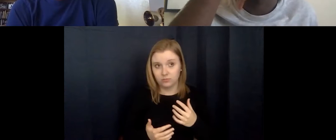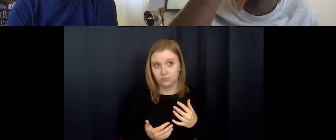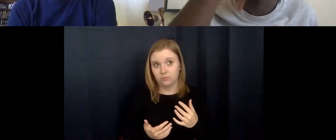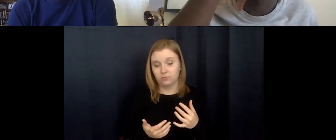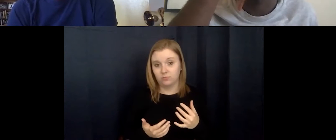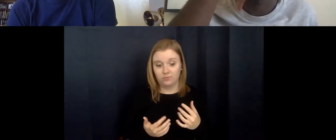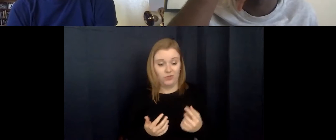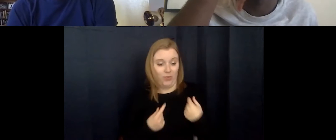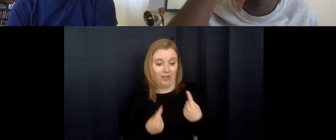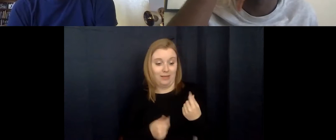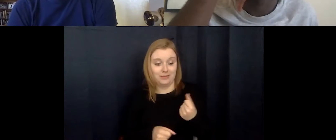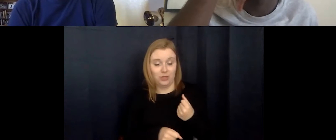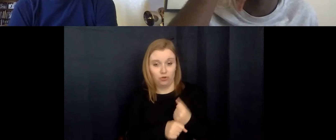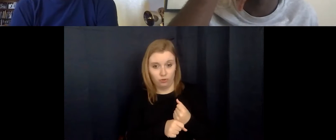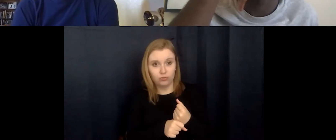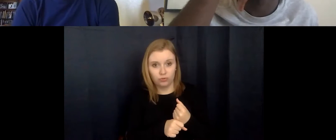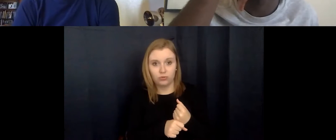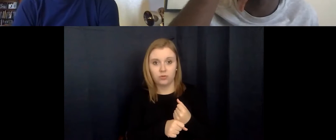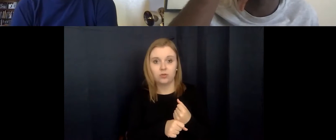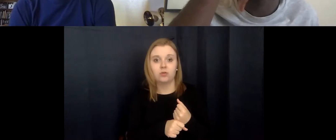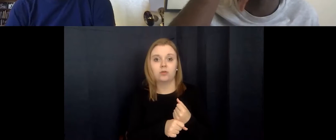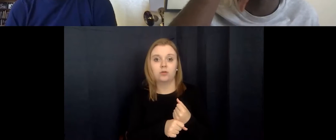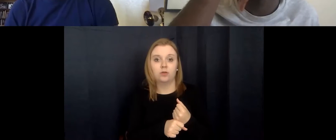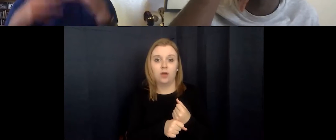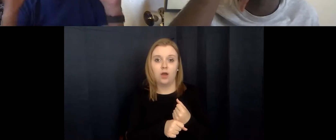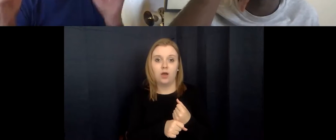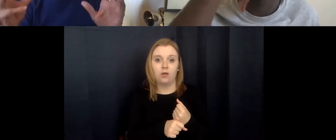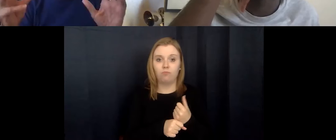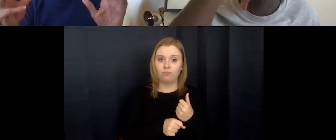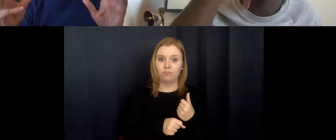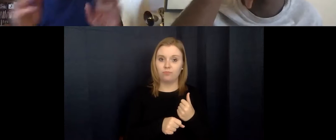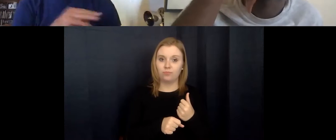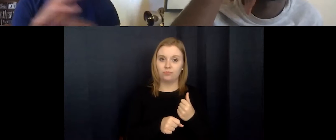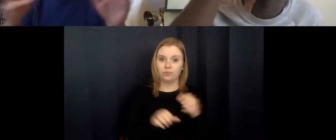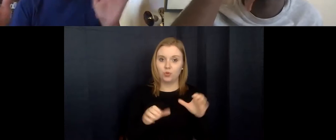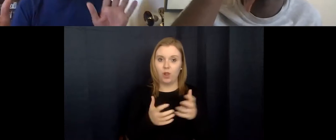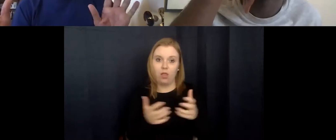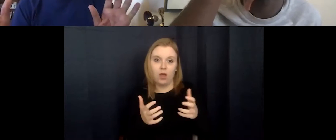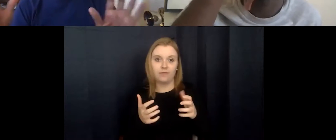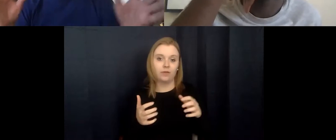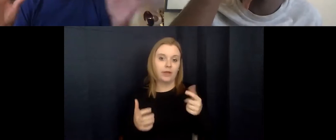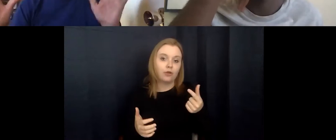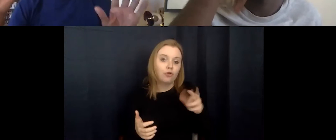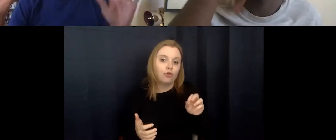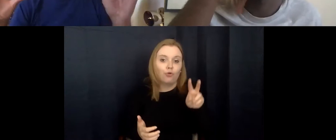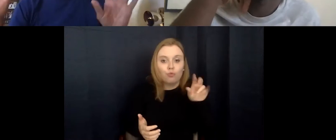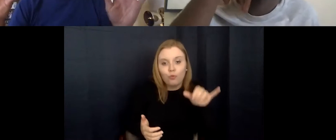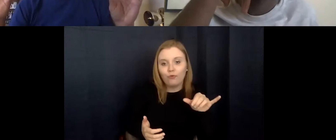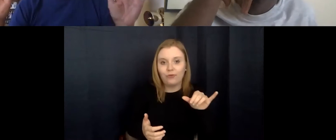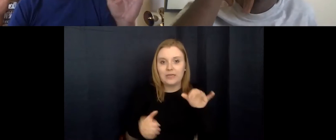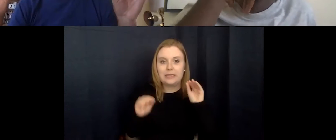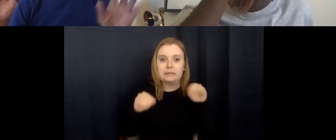10 years very in vogue to do groovy installation works where nobody has a chair and you're supposed to